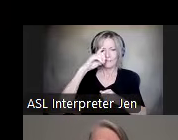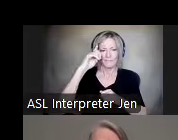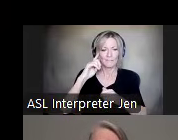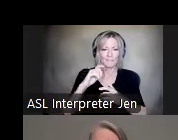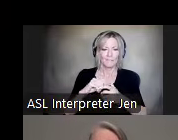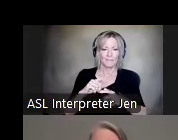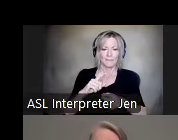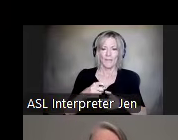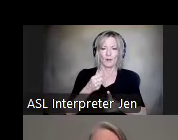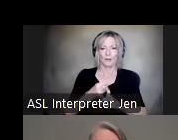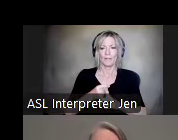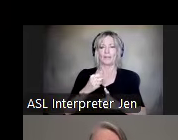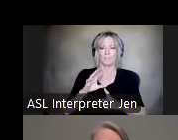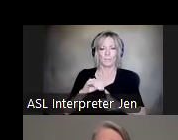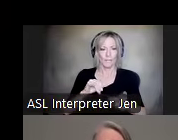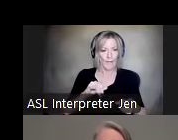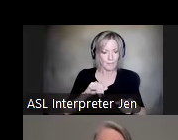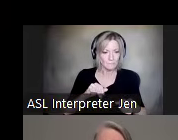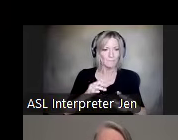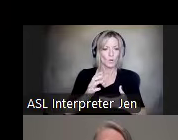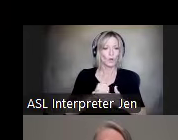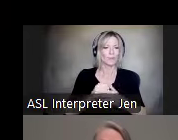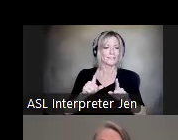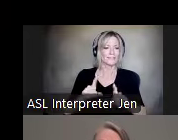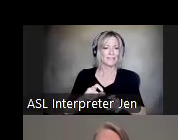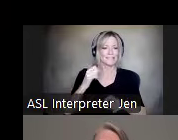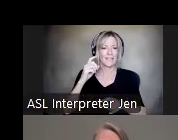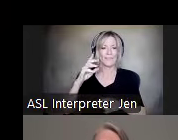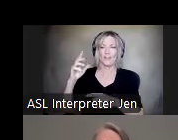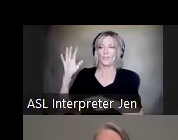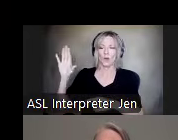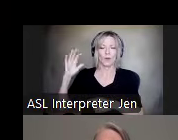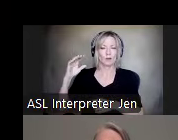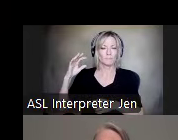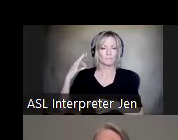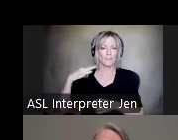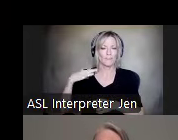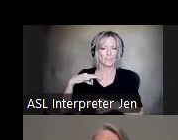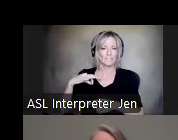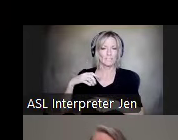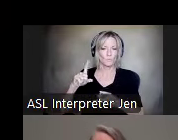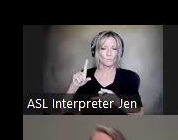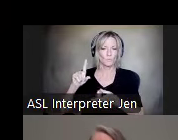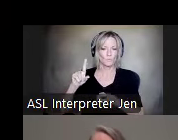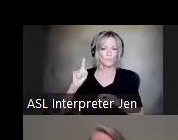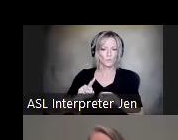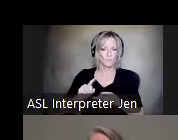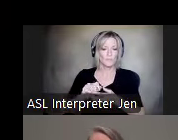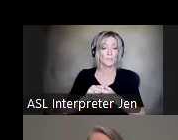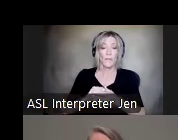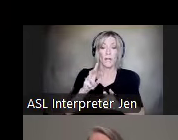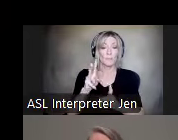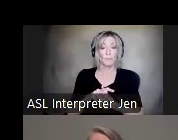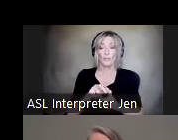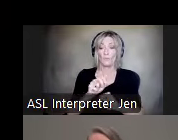they are hit by this earnings test and see the benefits reduced. And this applies to all types of benefits that